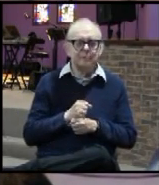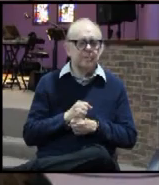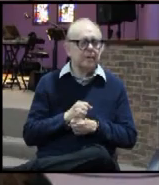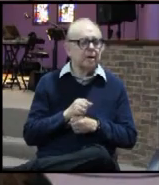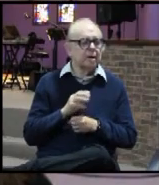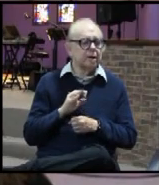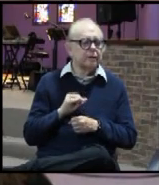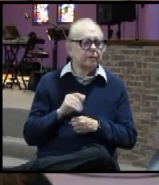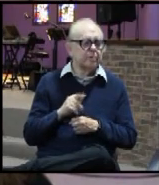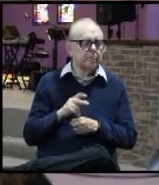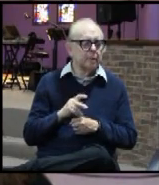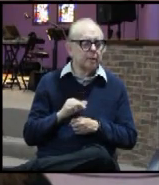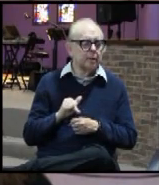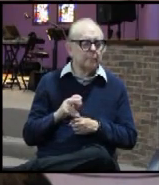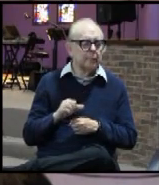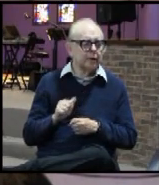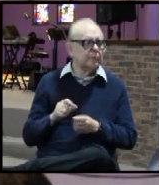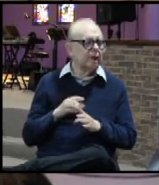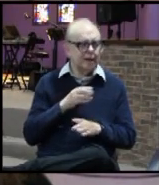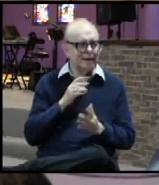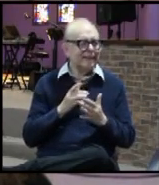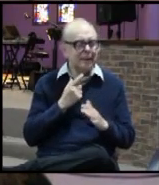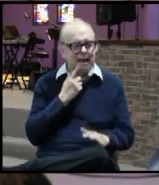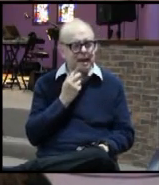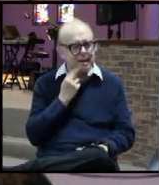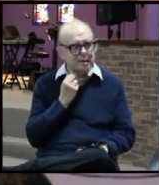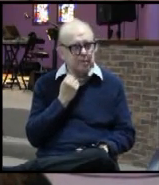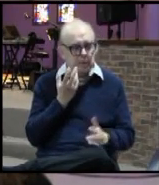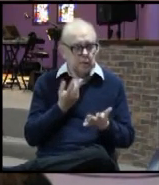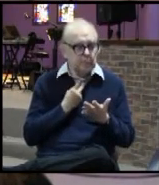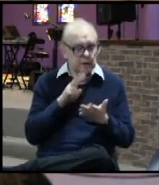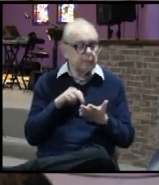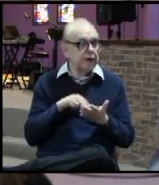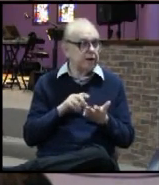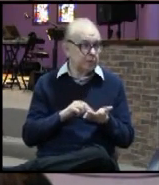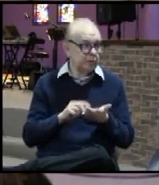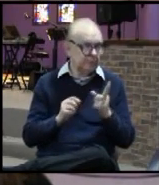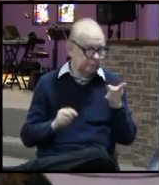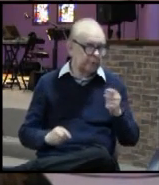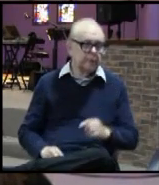Milky Way bar, I got the newspaper. Would you like for me to read it to you?